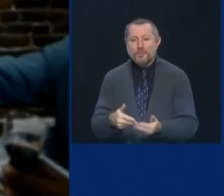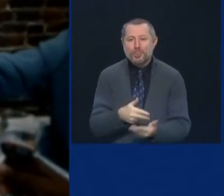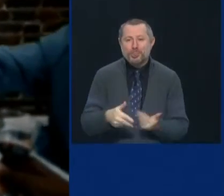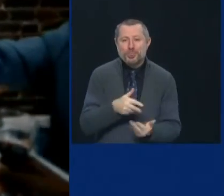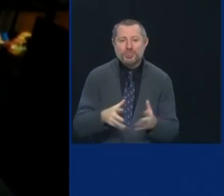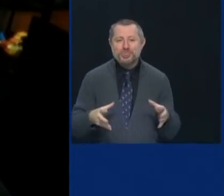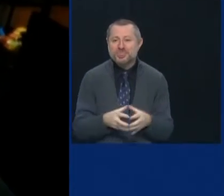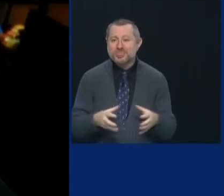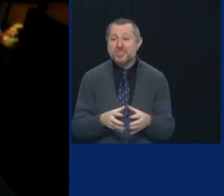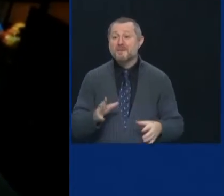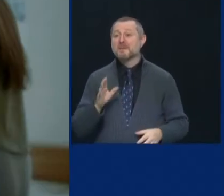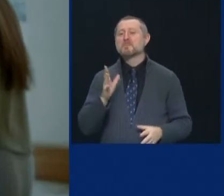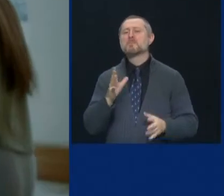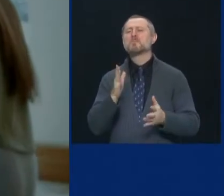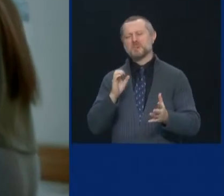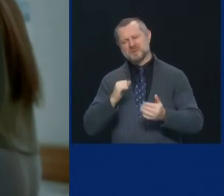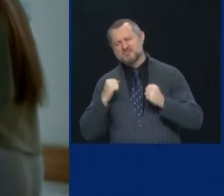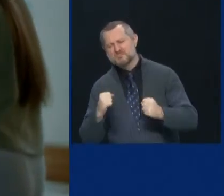Be New York tough.